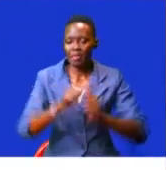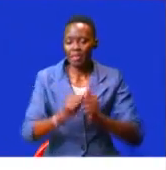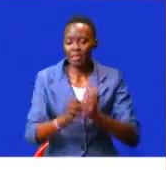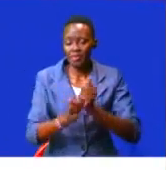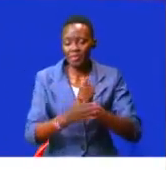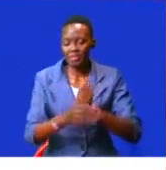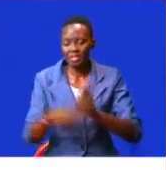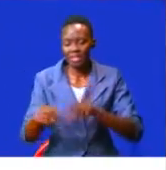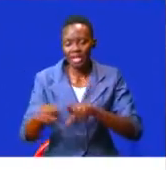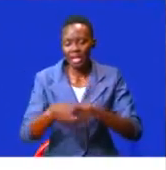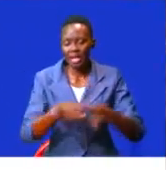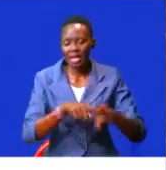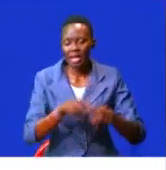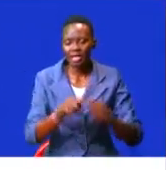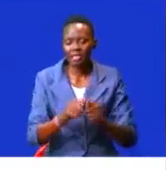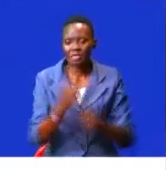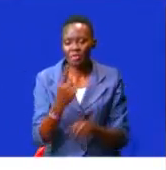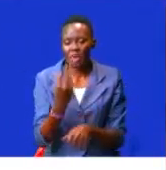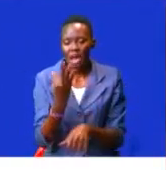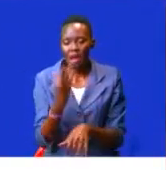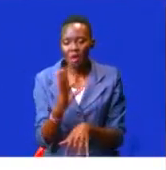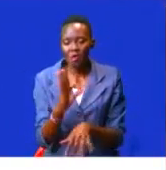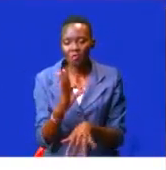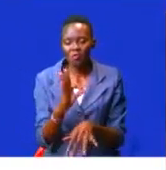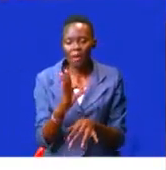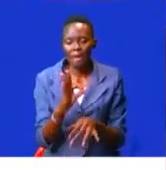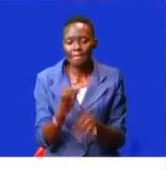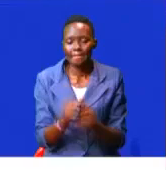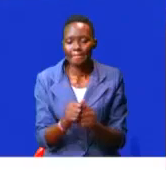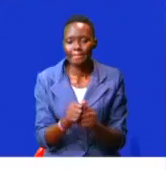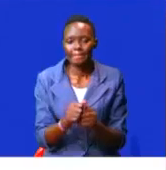fish as one of the